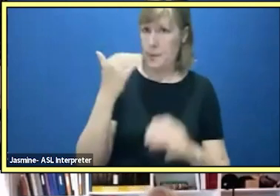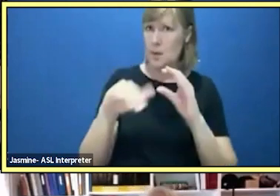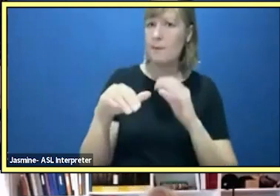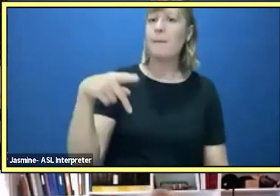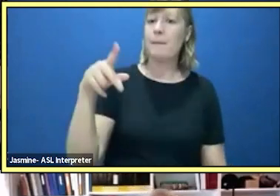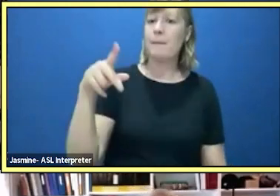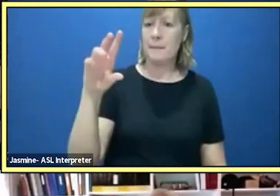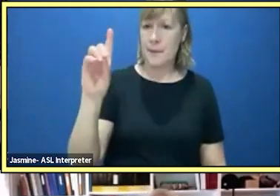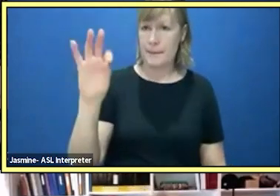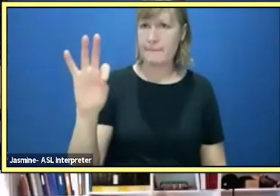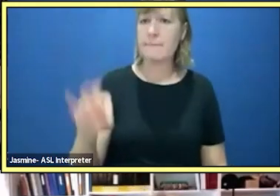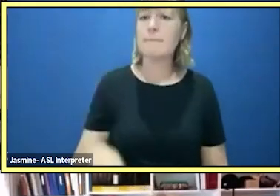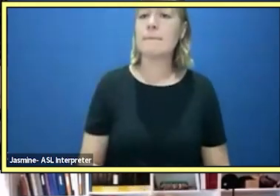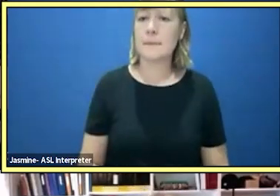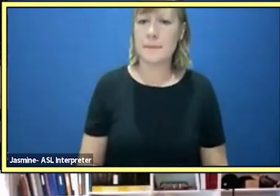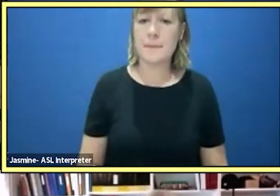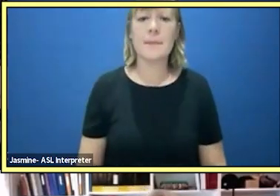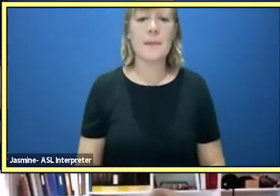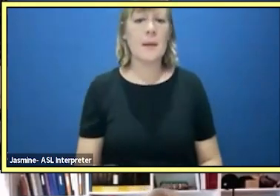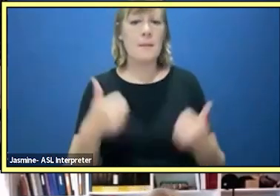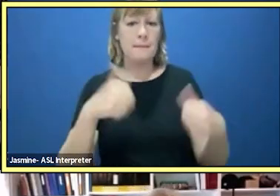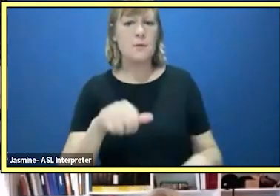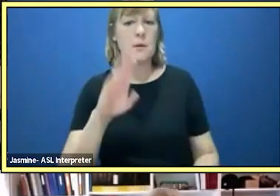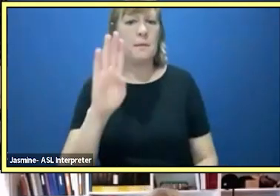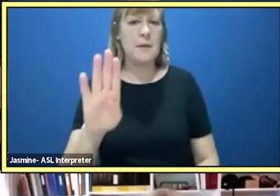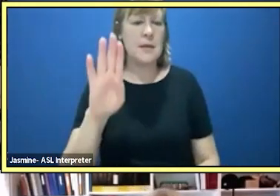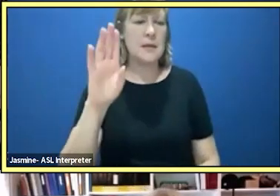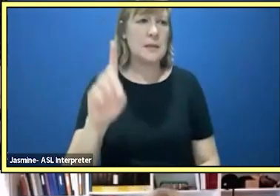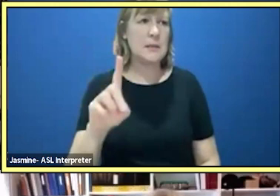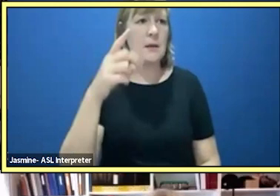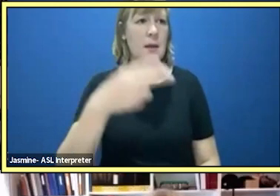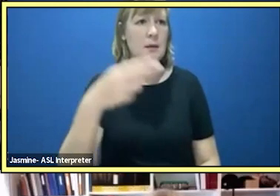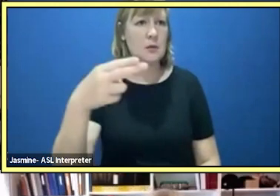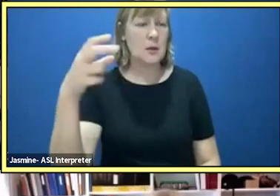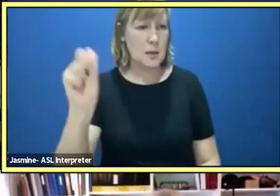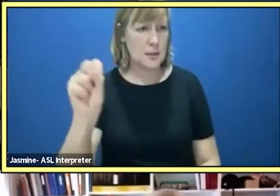also be posted on the BHDDH website and the EOHHS website.